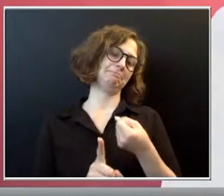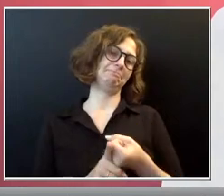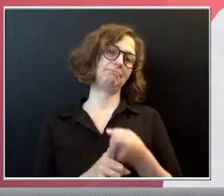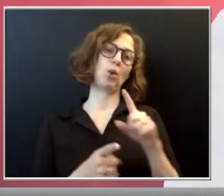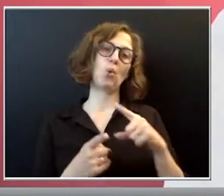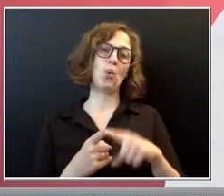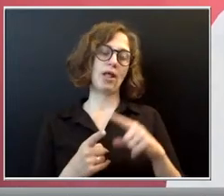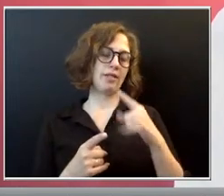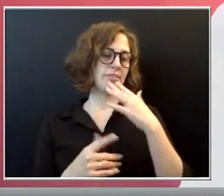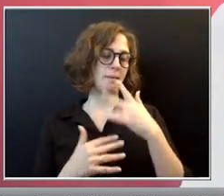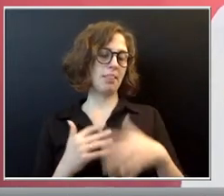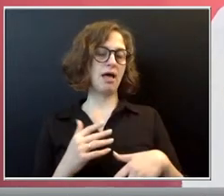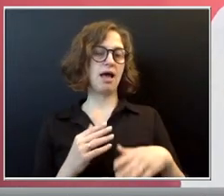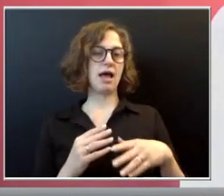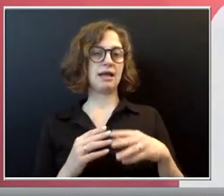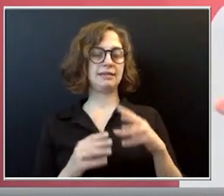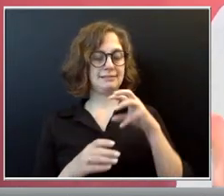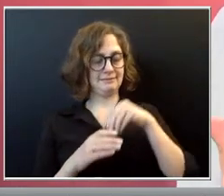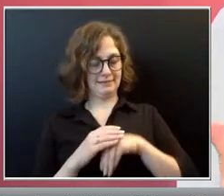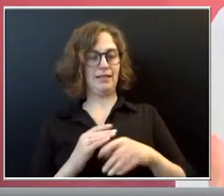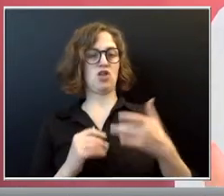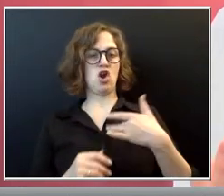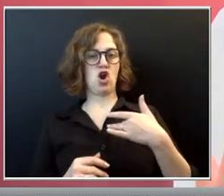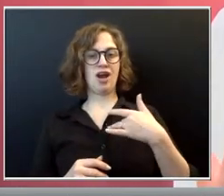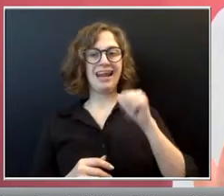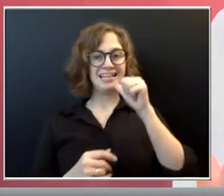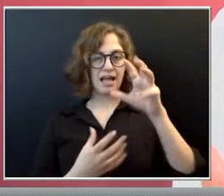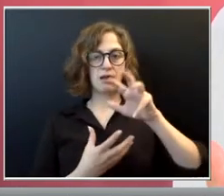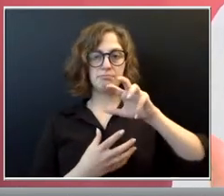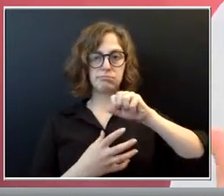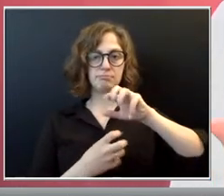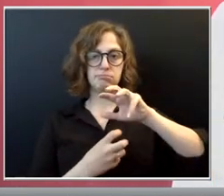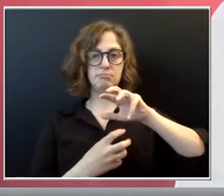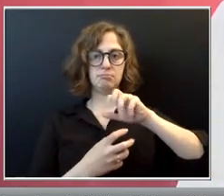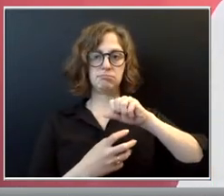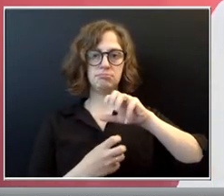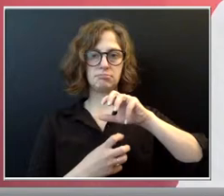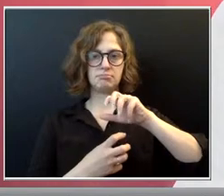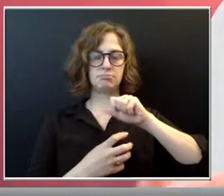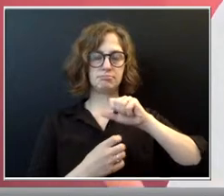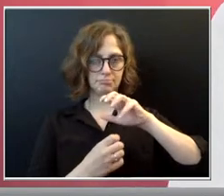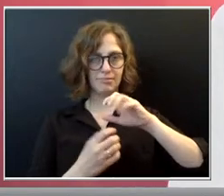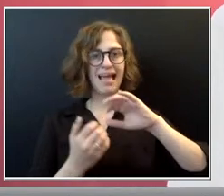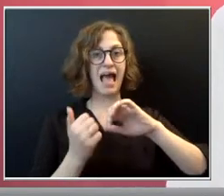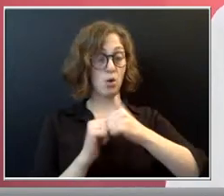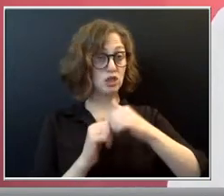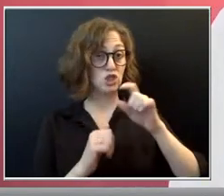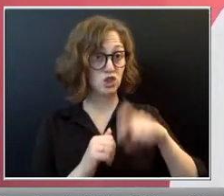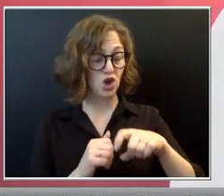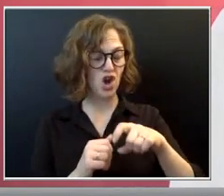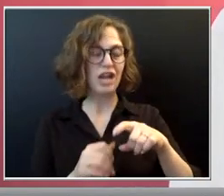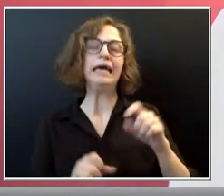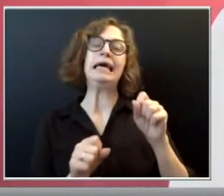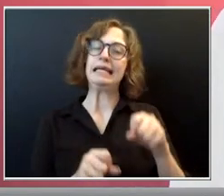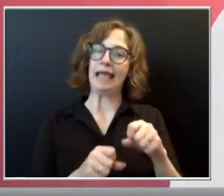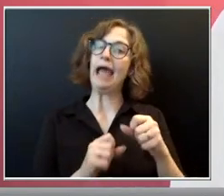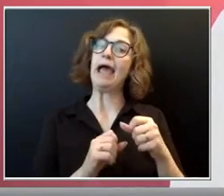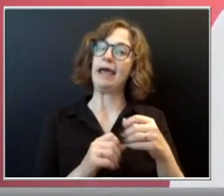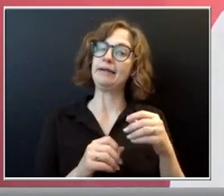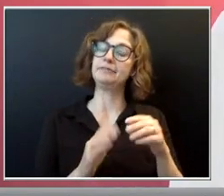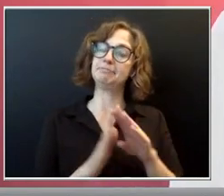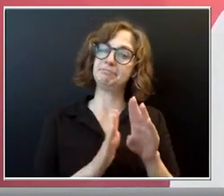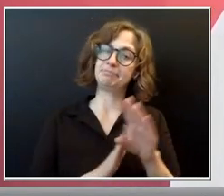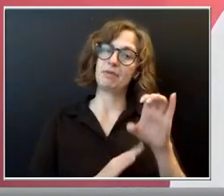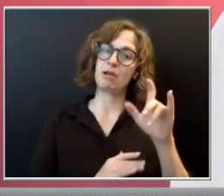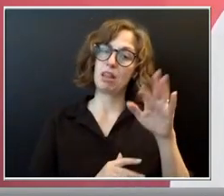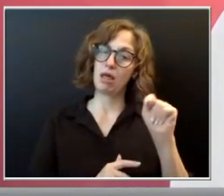the way it's supposed to, blood can sit there, and if it sits there, it tends to form a clot. If it forms a clot, it can go off to the brain and cause a stroke. So that's one of the things that we